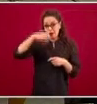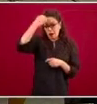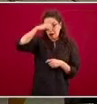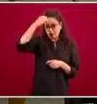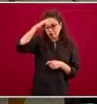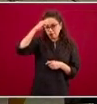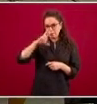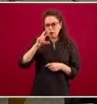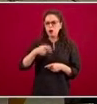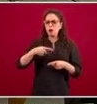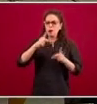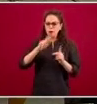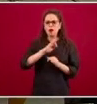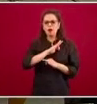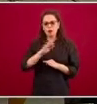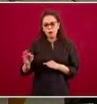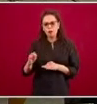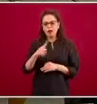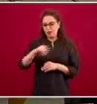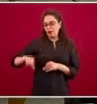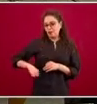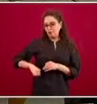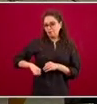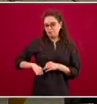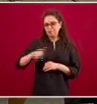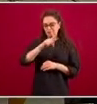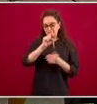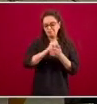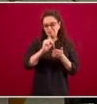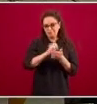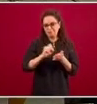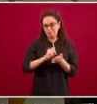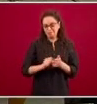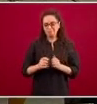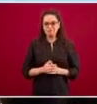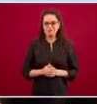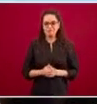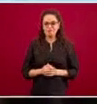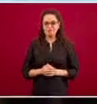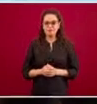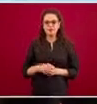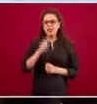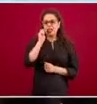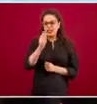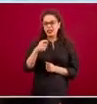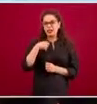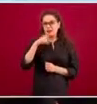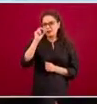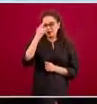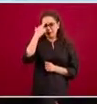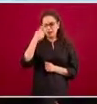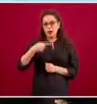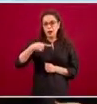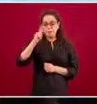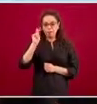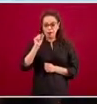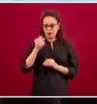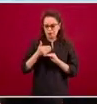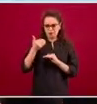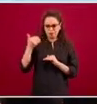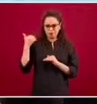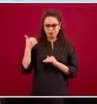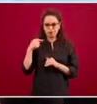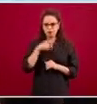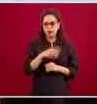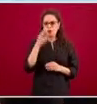There are not always experts who are giving their opinions, but everyone has interesting things to share, and that is a good thing